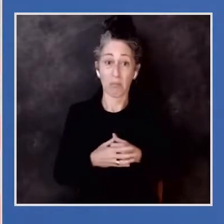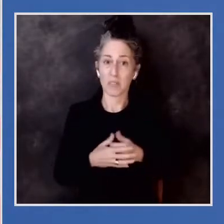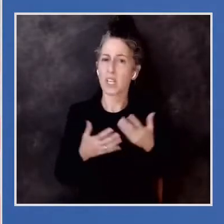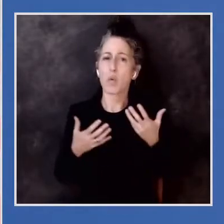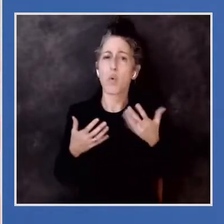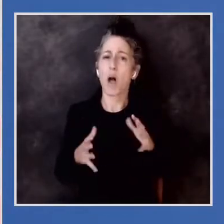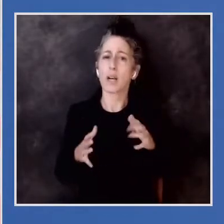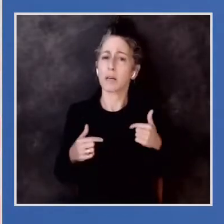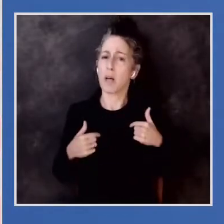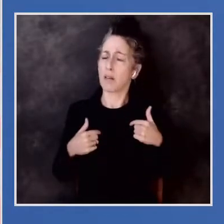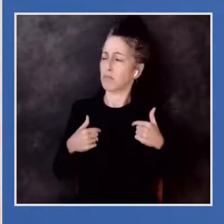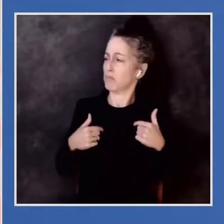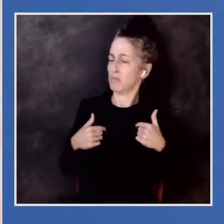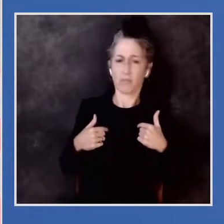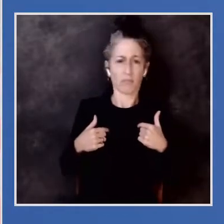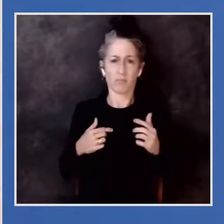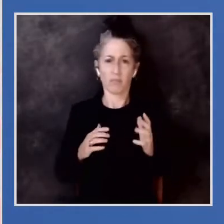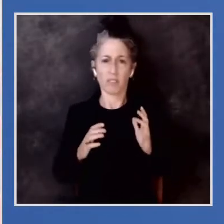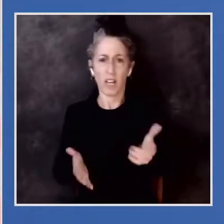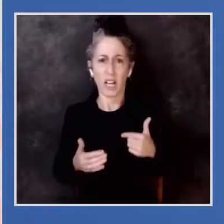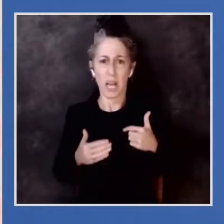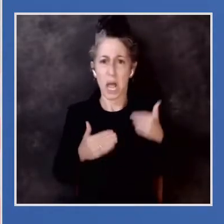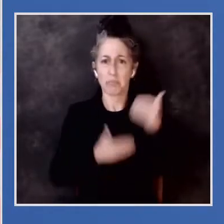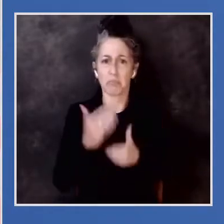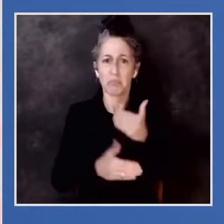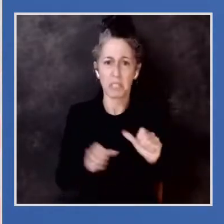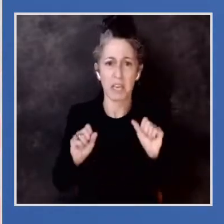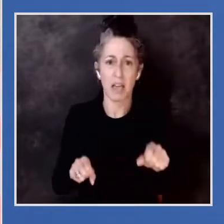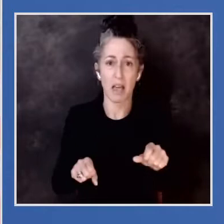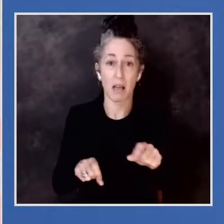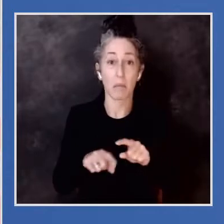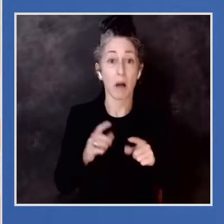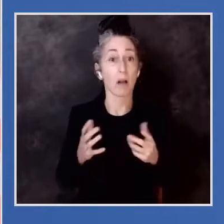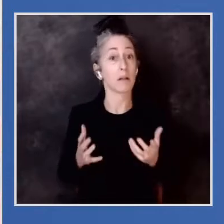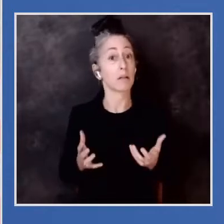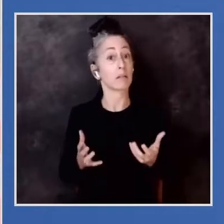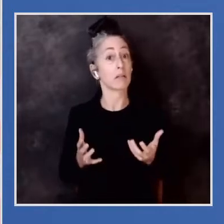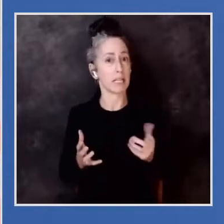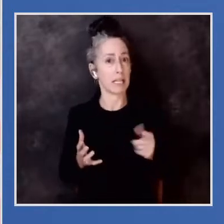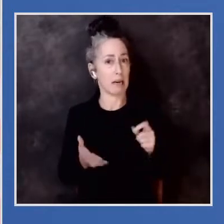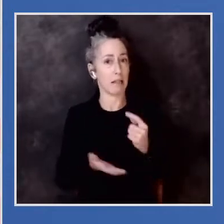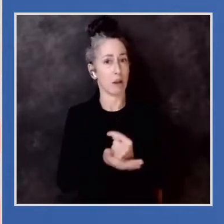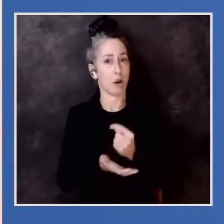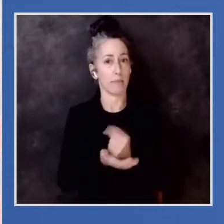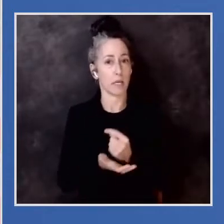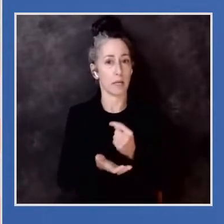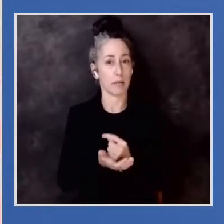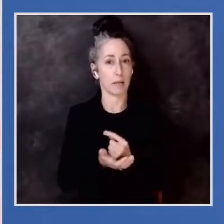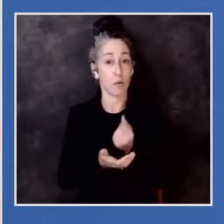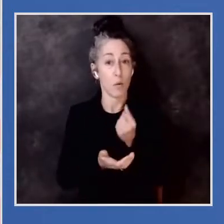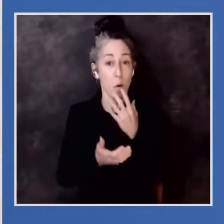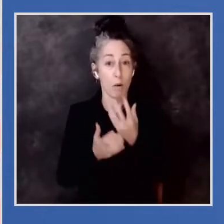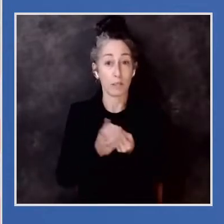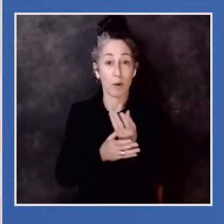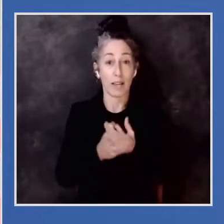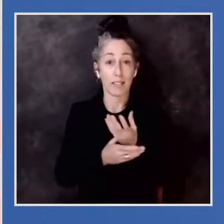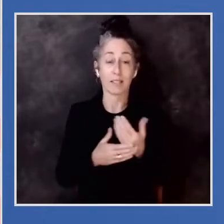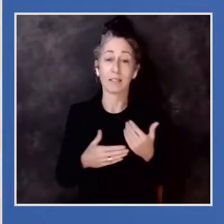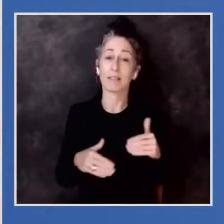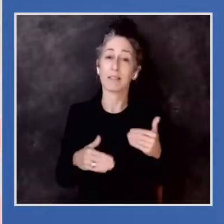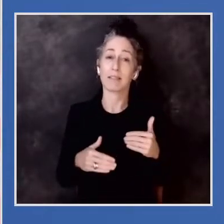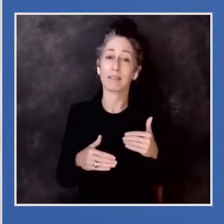facing physical challenges, Warm Springs offered therapy for the body, and I might add, and the